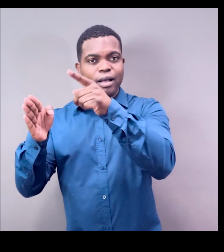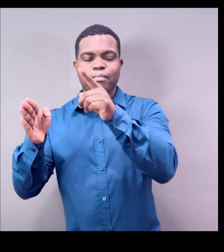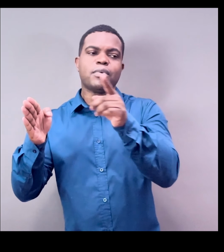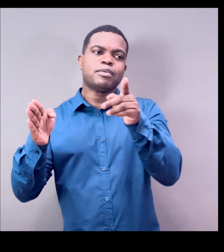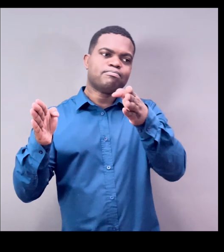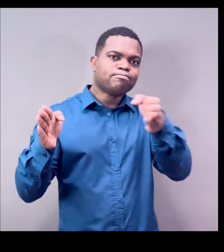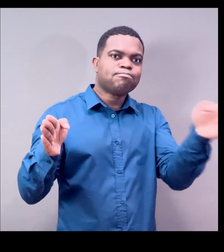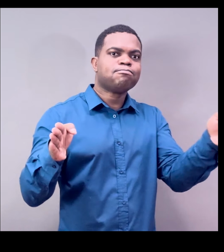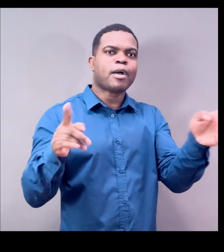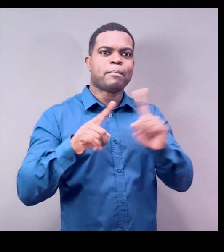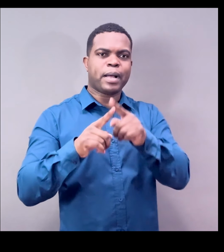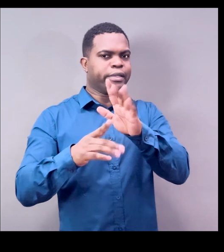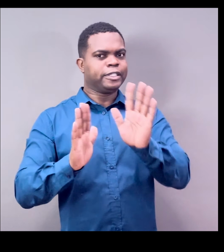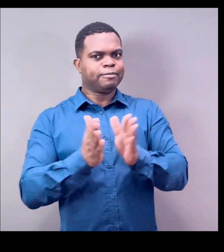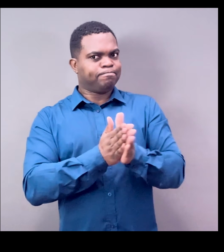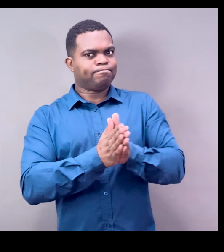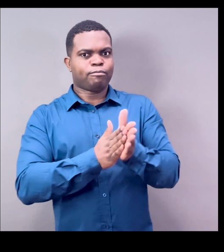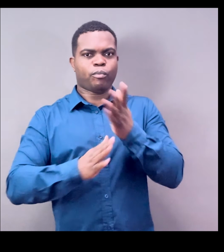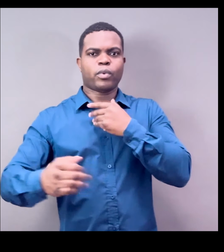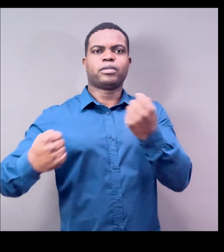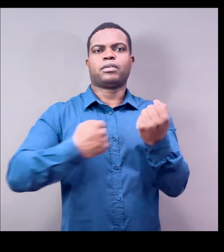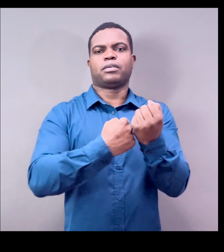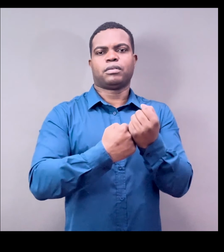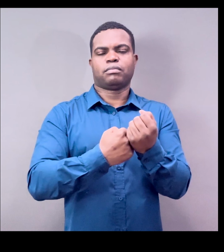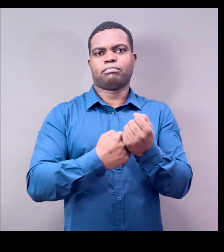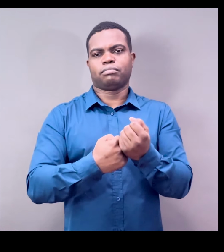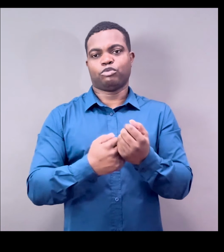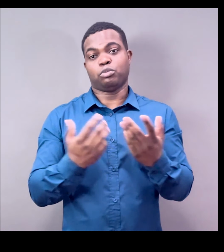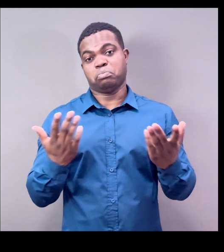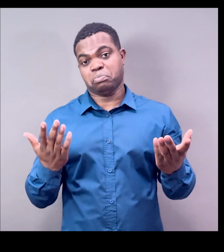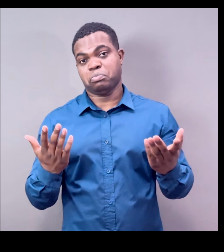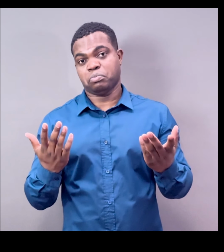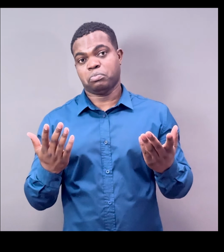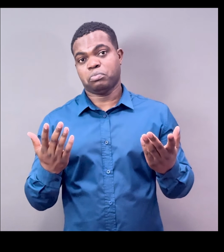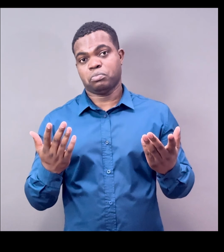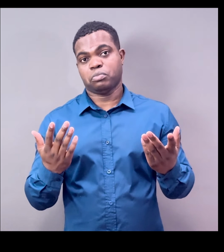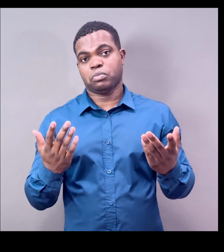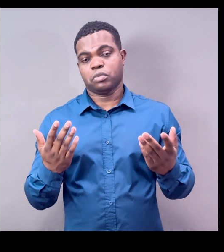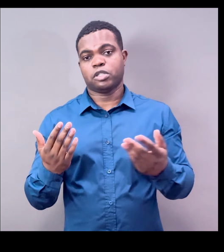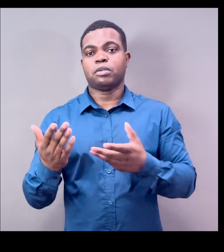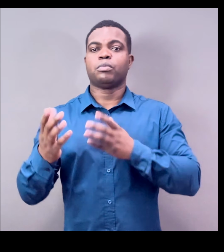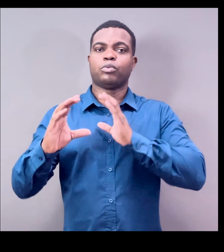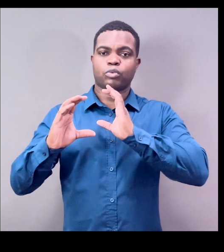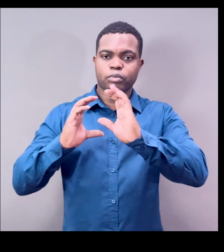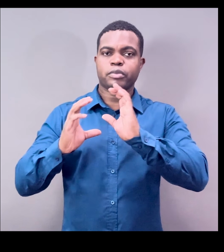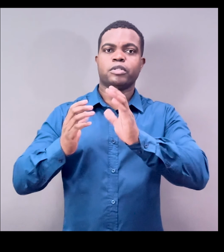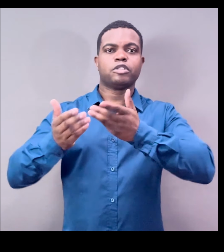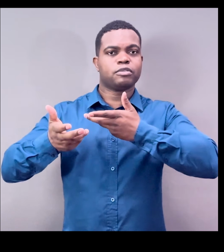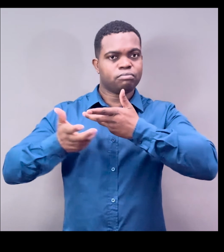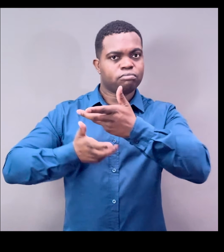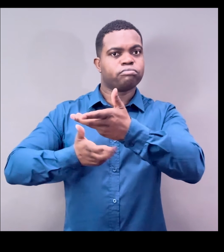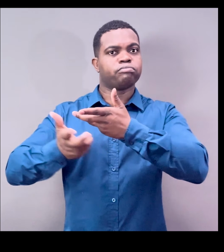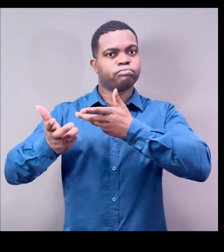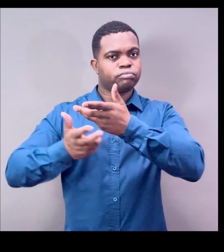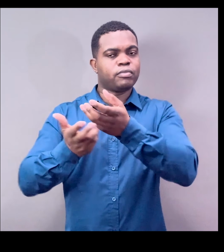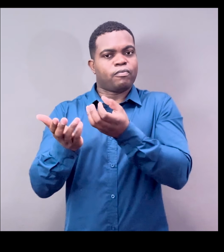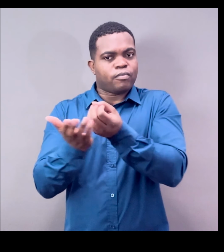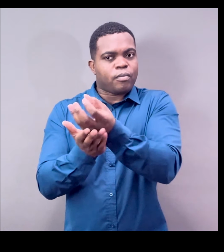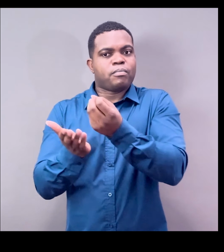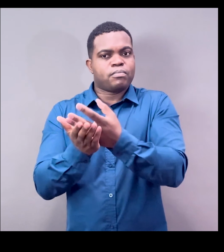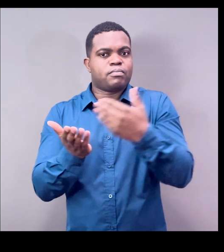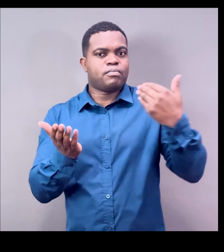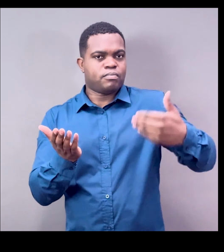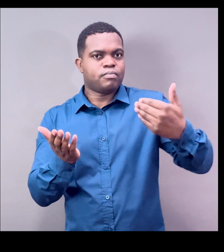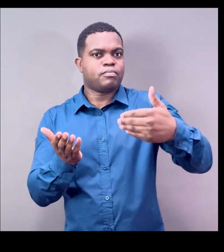audience. Although they are not your target audience, but they are still showing high interest in your engagement effort. That